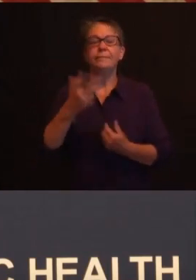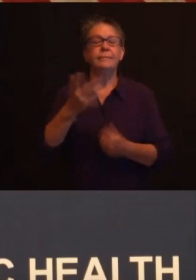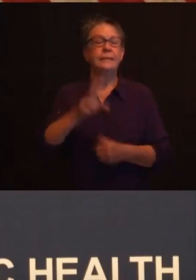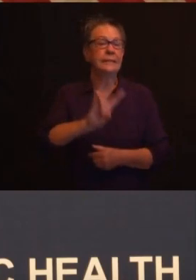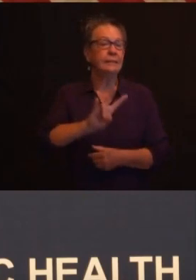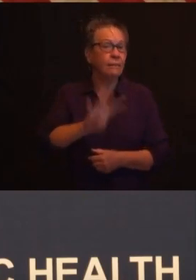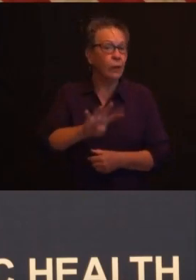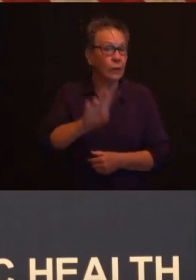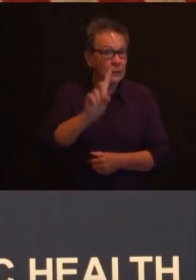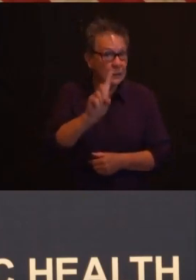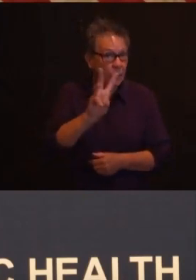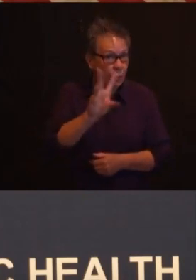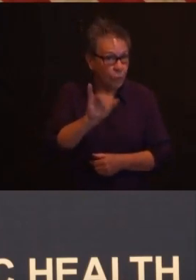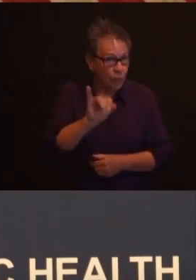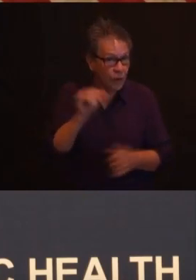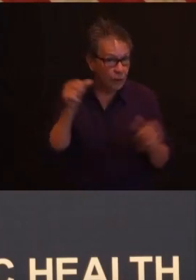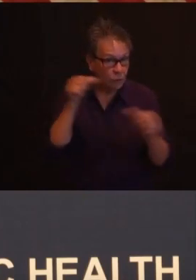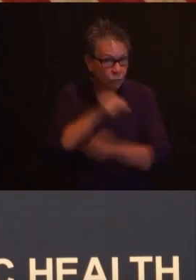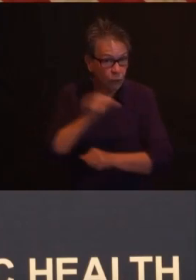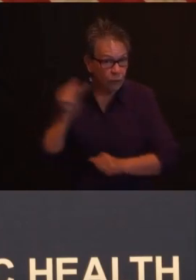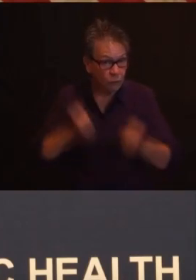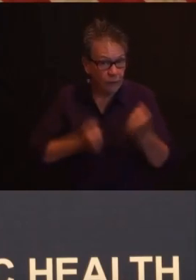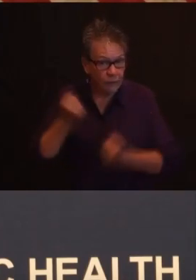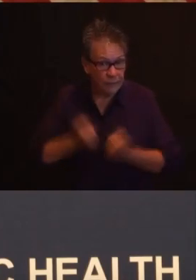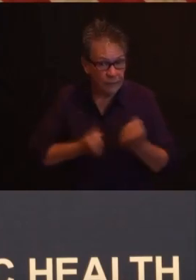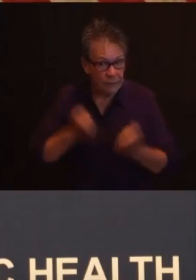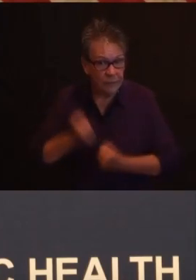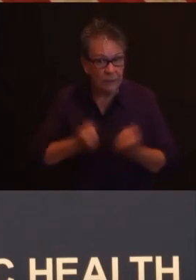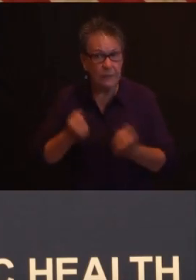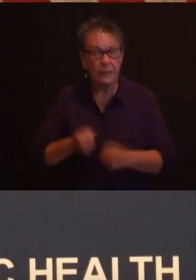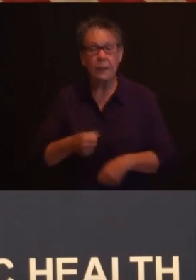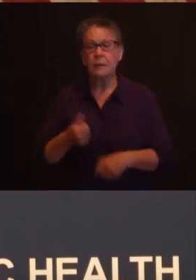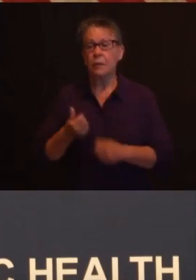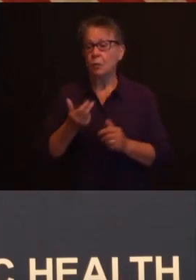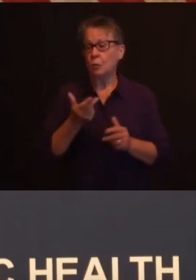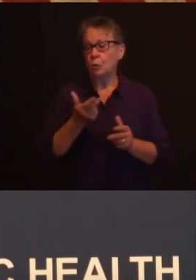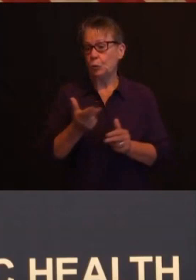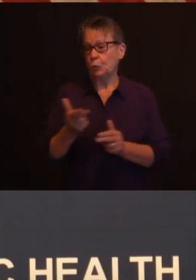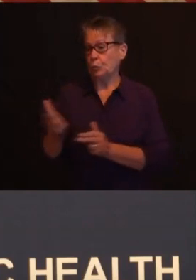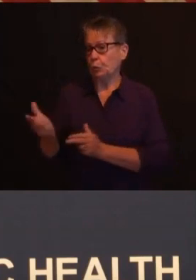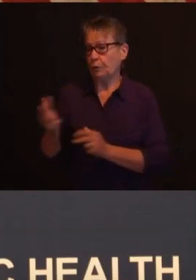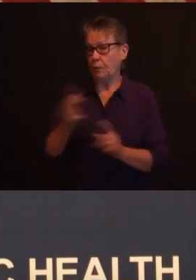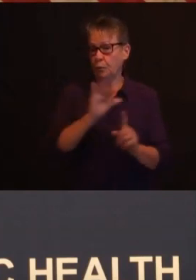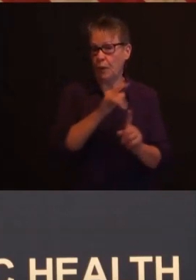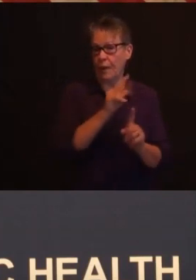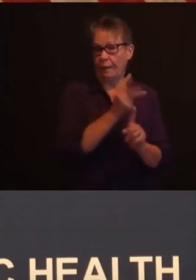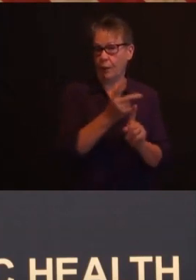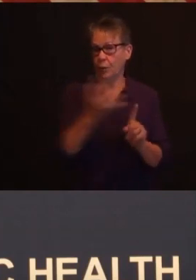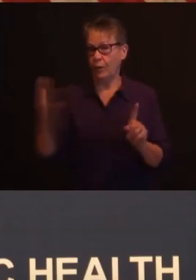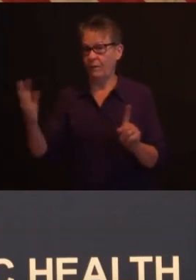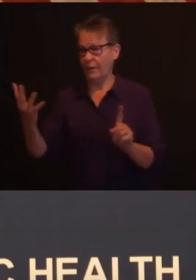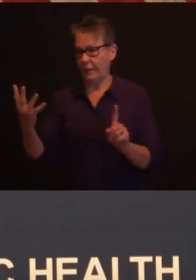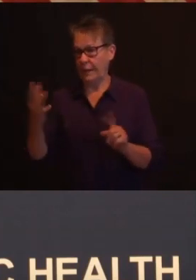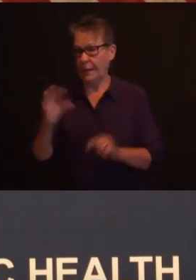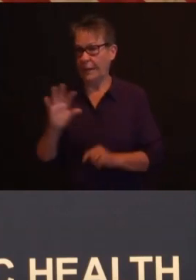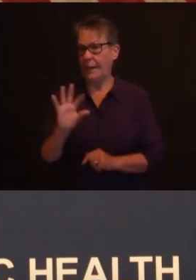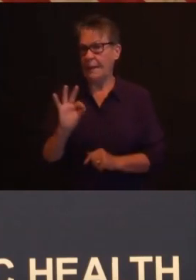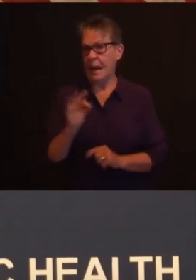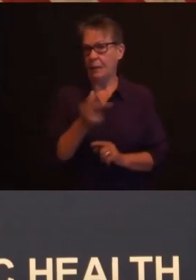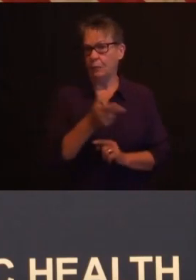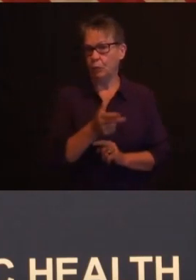July 3rd to the 5th, there were 9 shooting incidents with a total of 10 victims. Also sad to